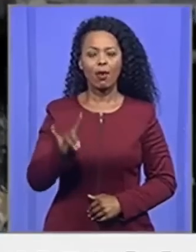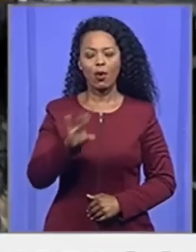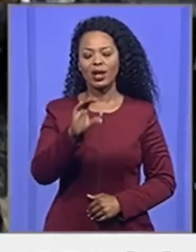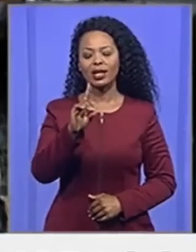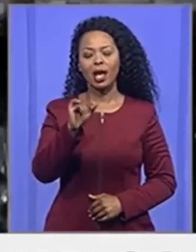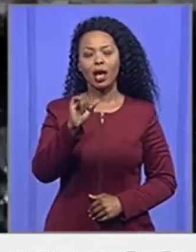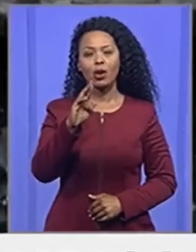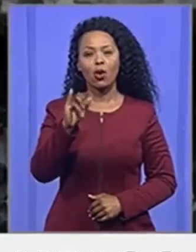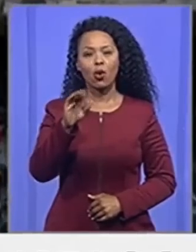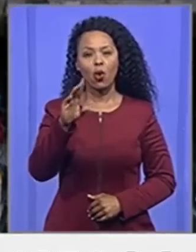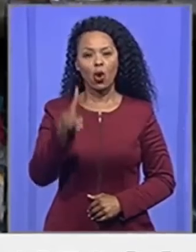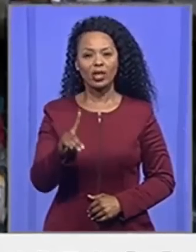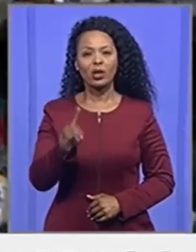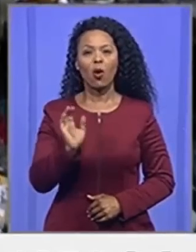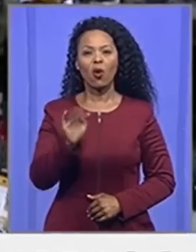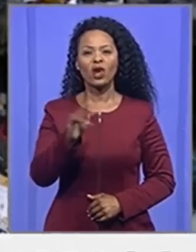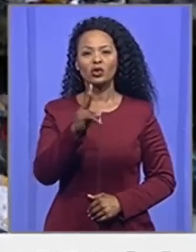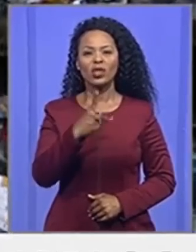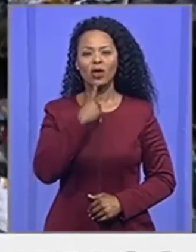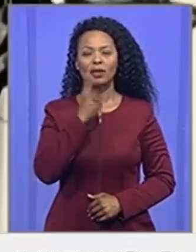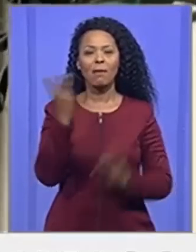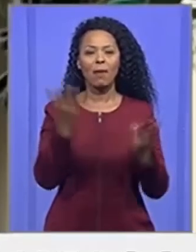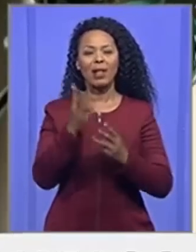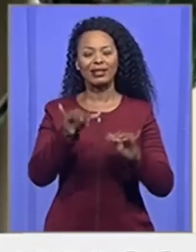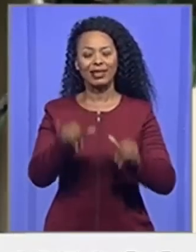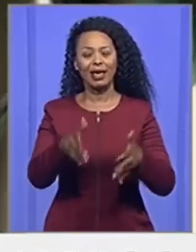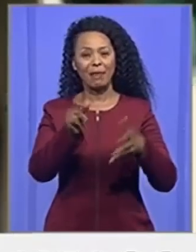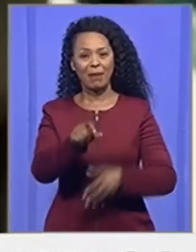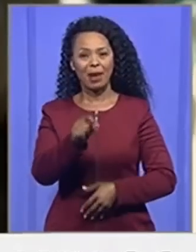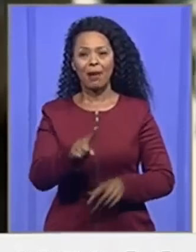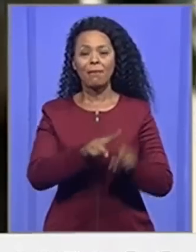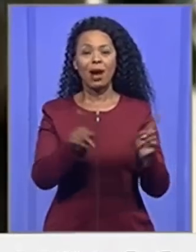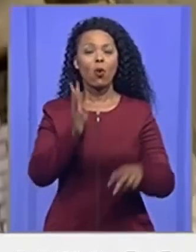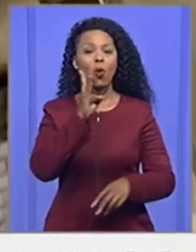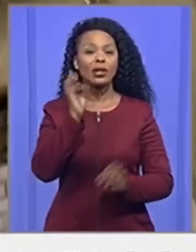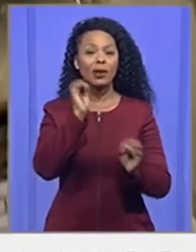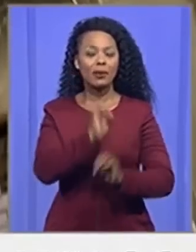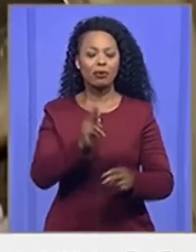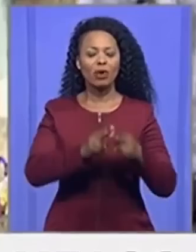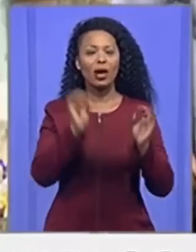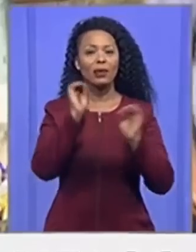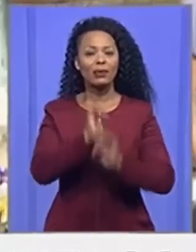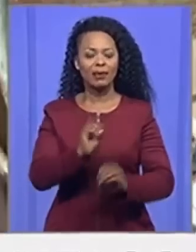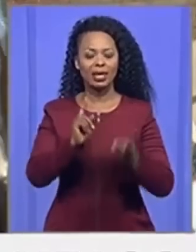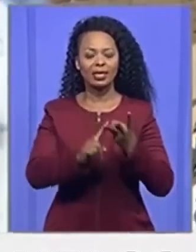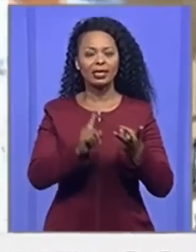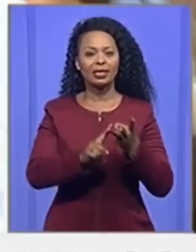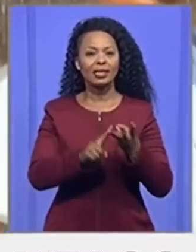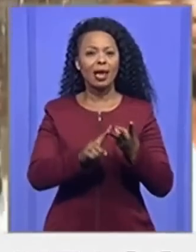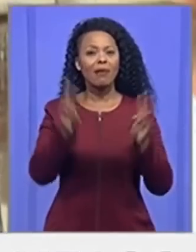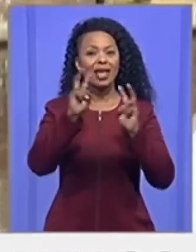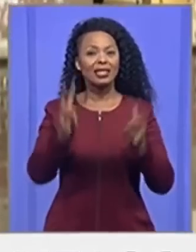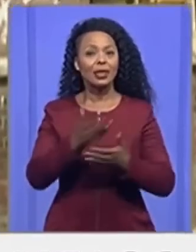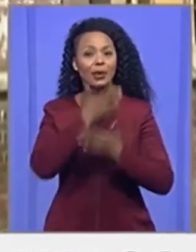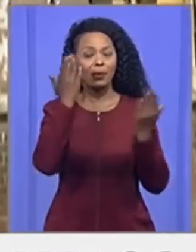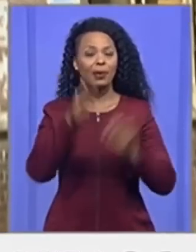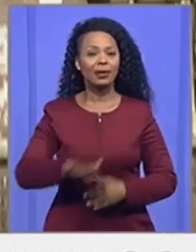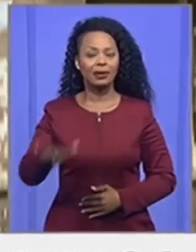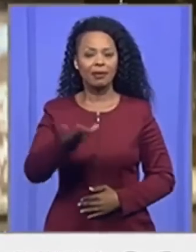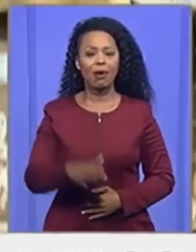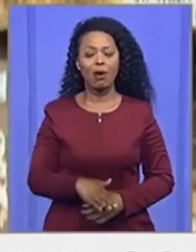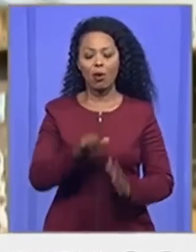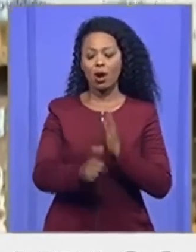tše pedi ba leng ka gare ga ona gomme go sena metse le dintlwana tša boithomelo ge šita le mohlagase. Go latela mollo wa bekeng ya go feta